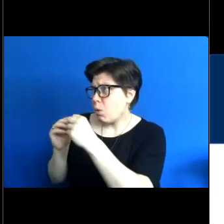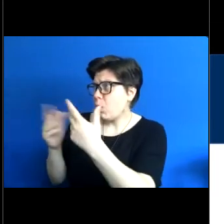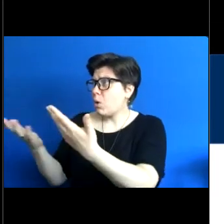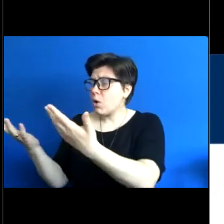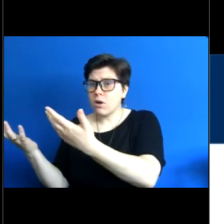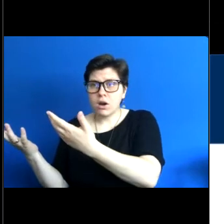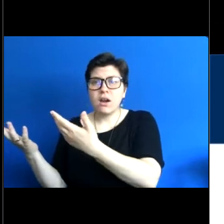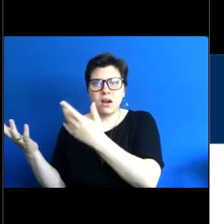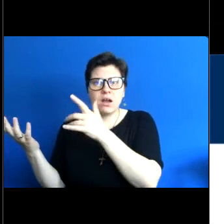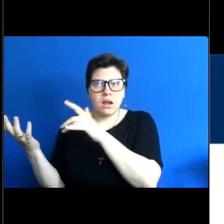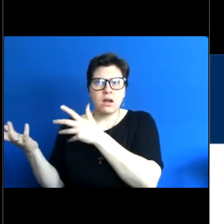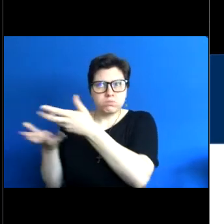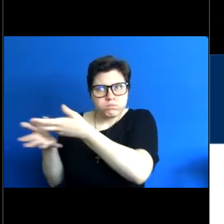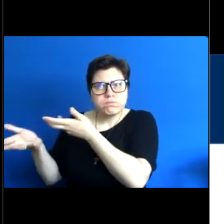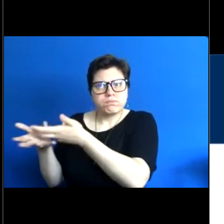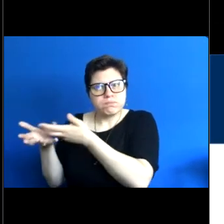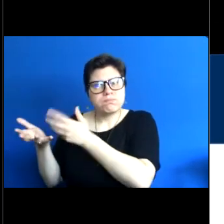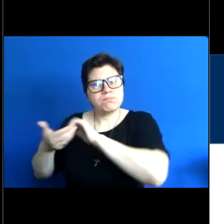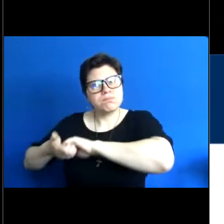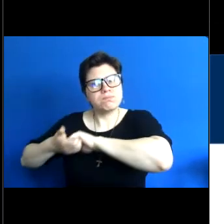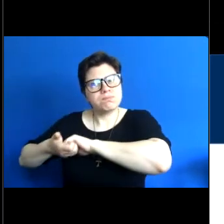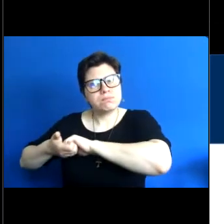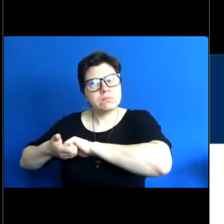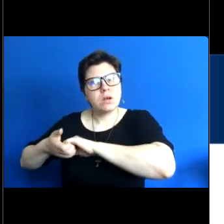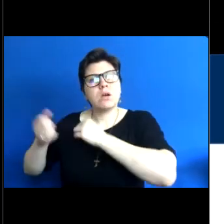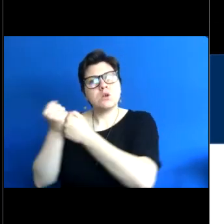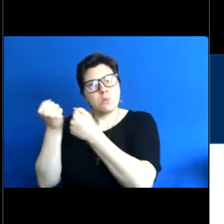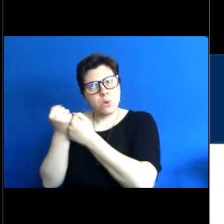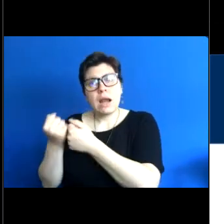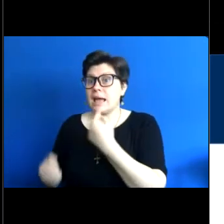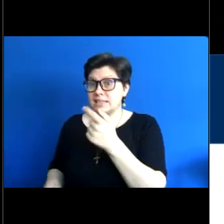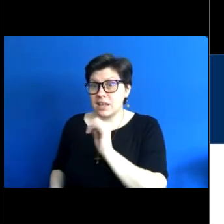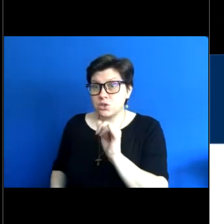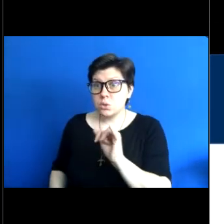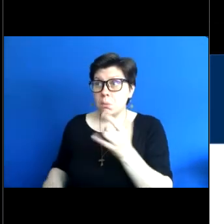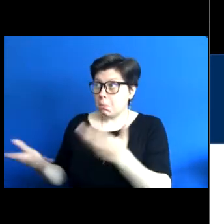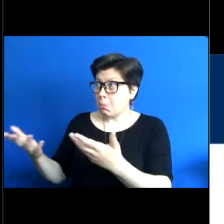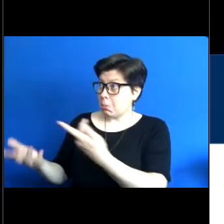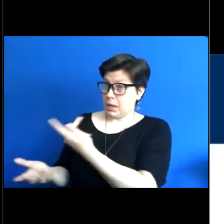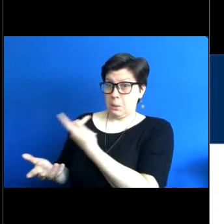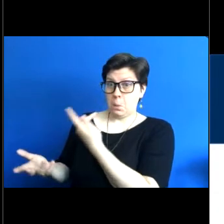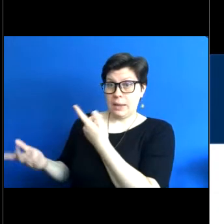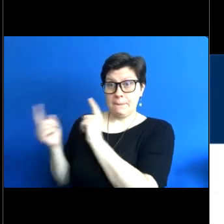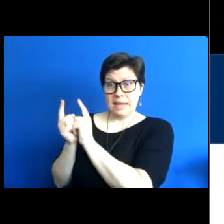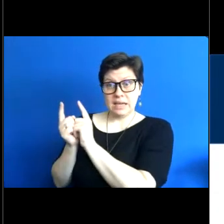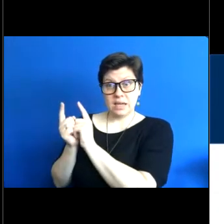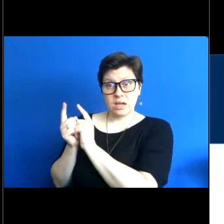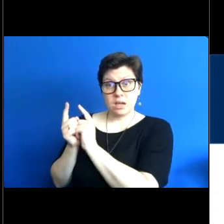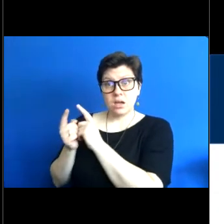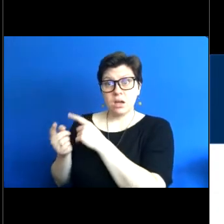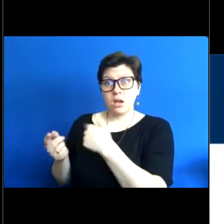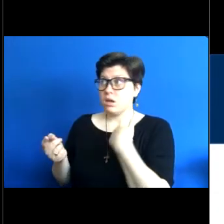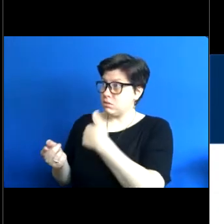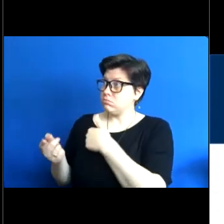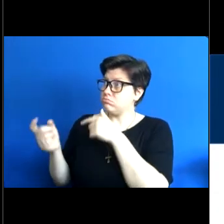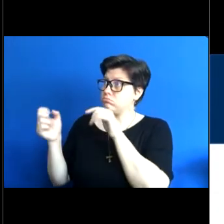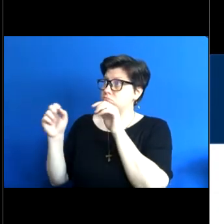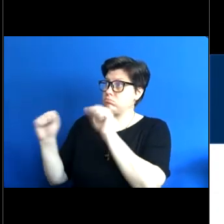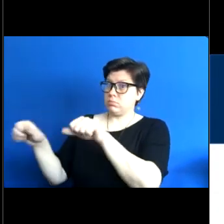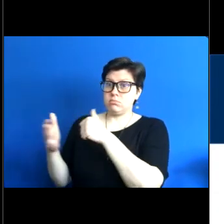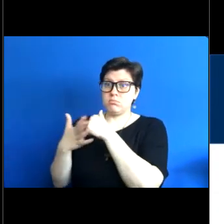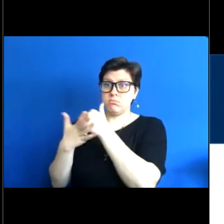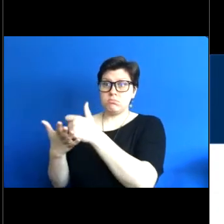or additional formation, but then also support them by saying, can we meet? Can we as catechists also help form your child, be it